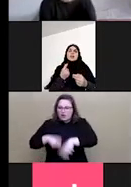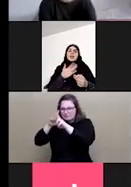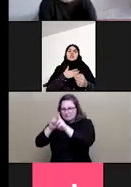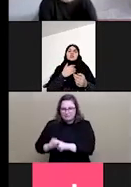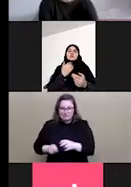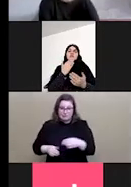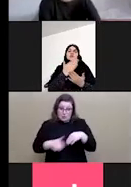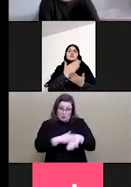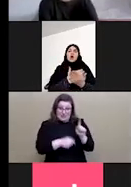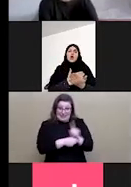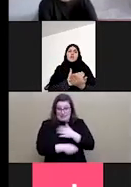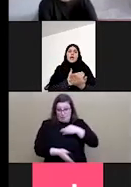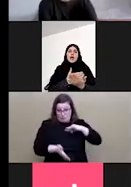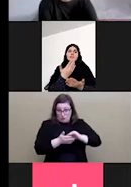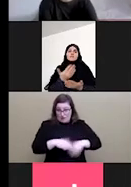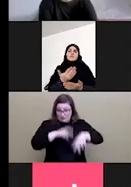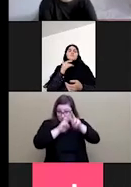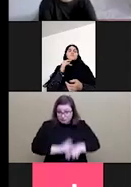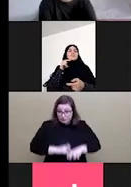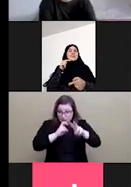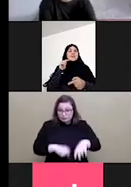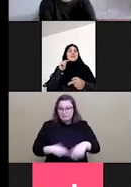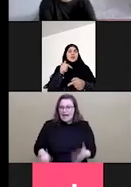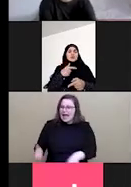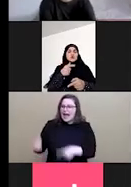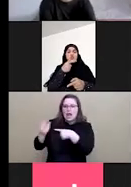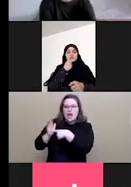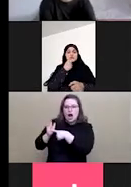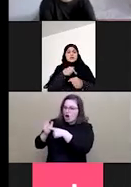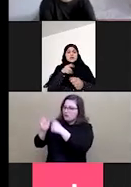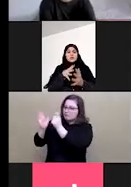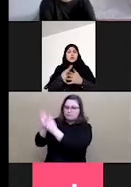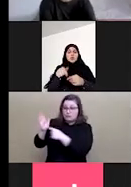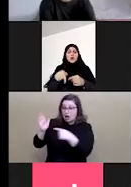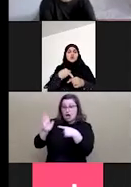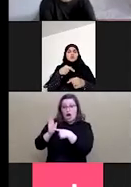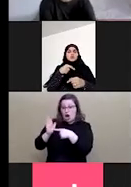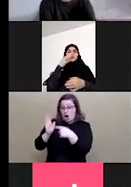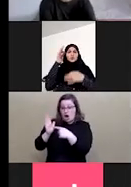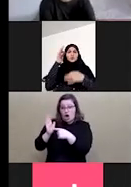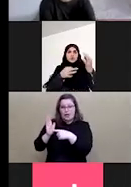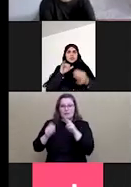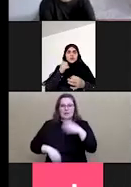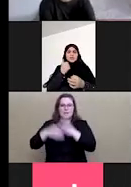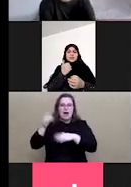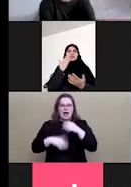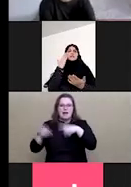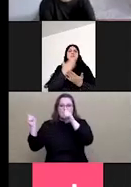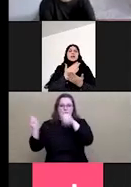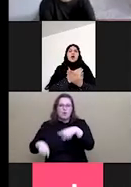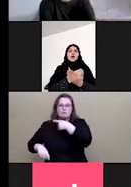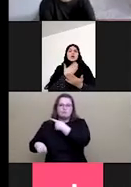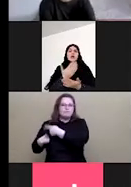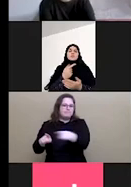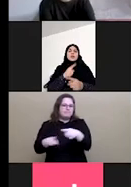also the legislation treats differently persons with disability